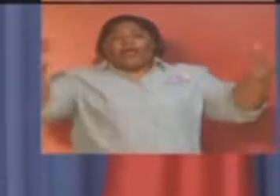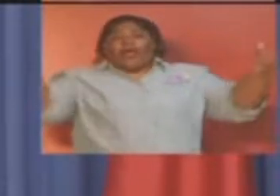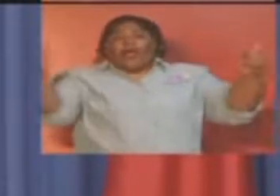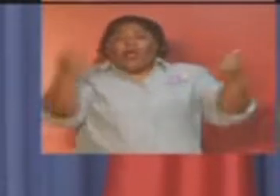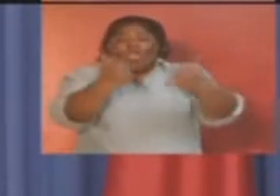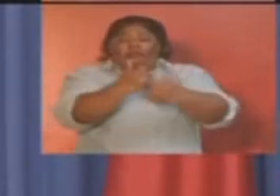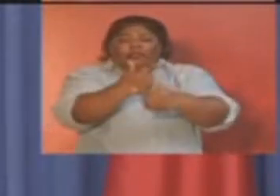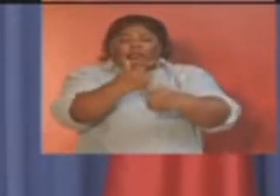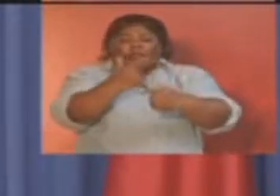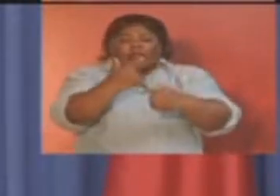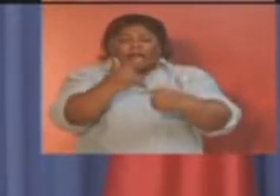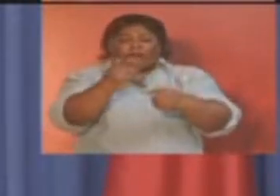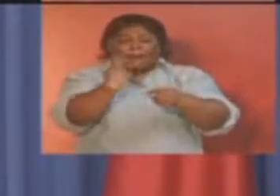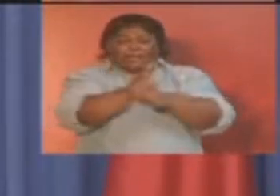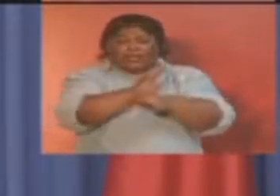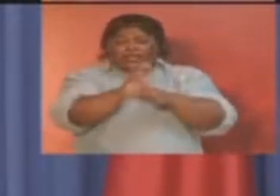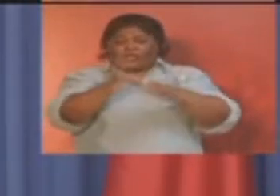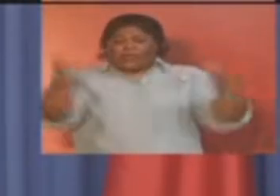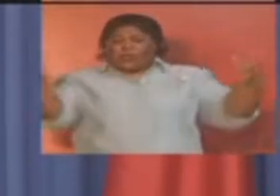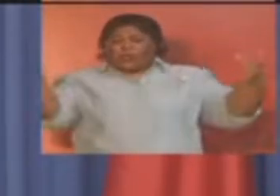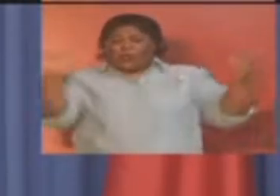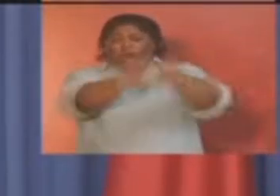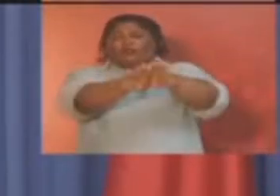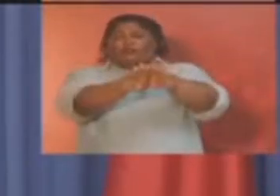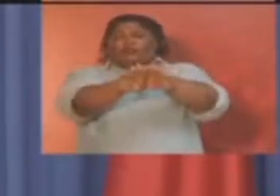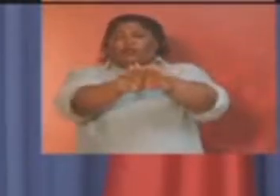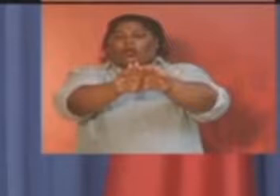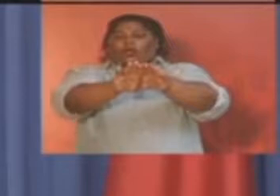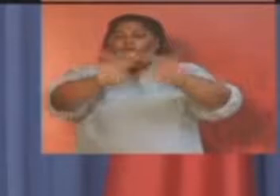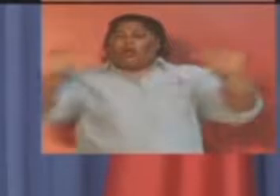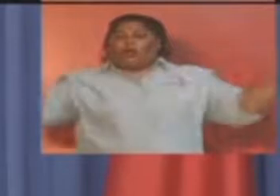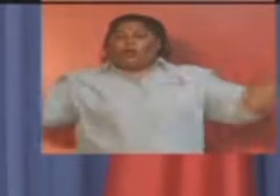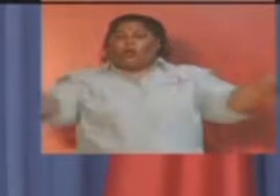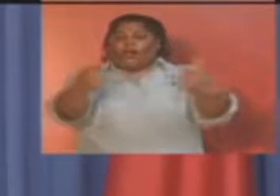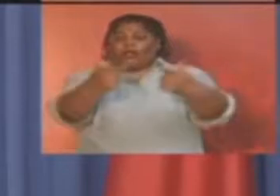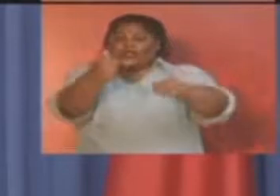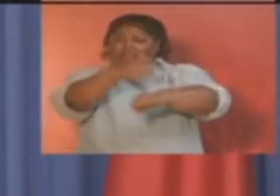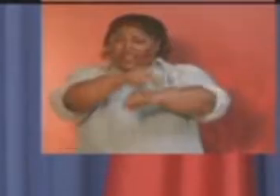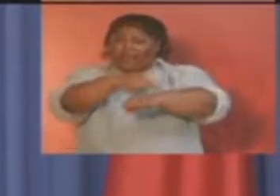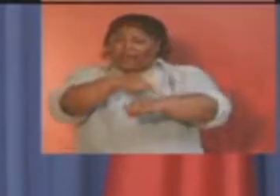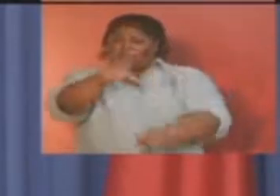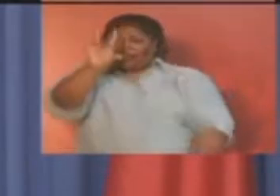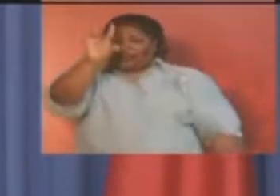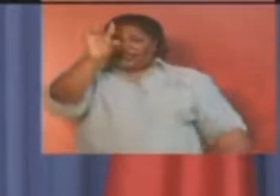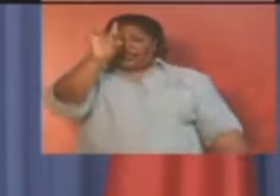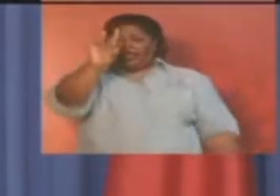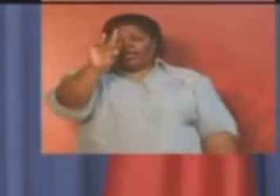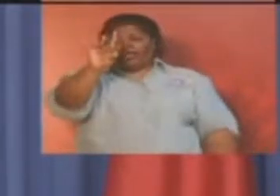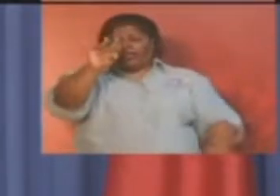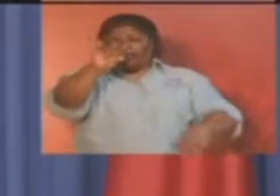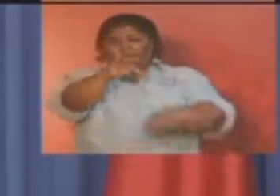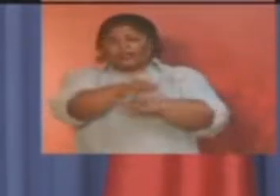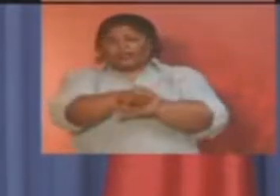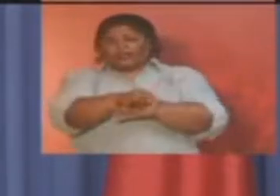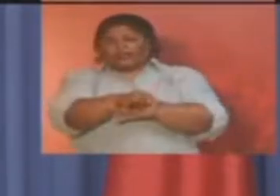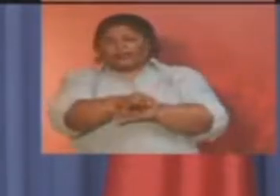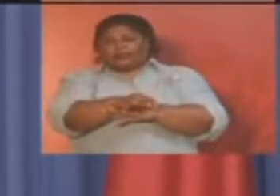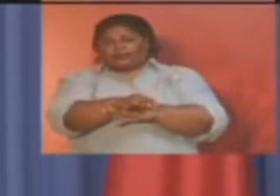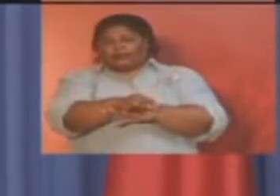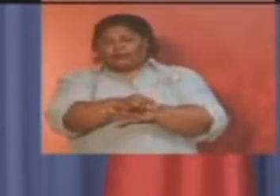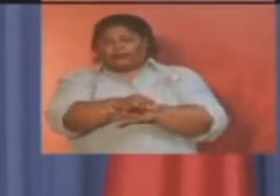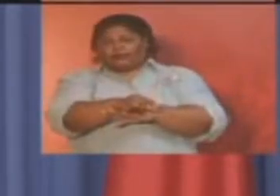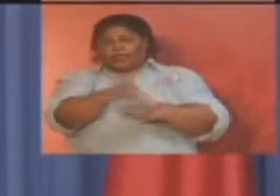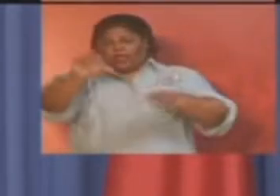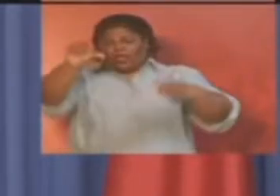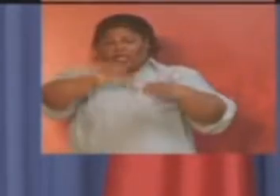got a disturbing message on the way here earlier today that certain gas stations, for example, were advertising,